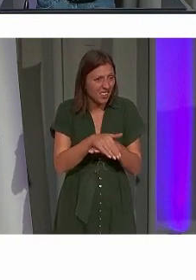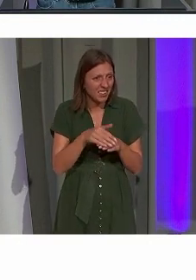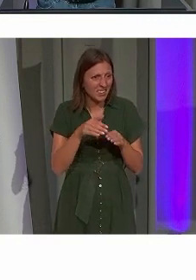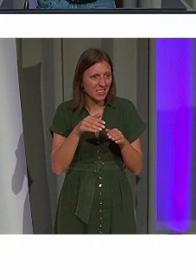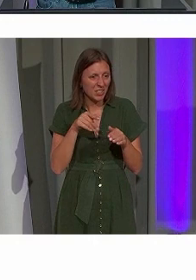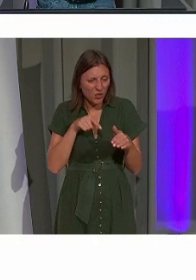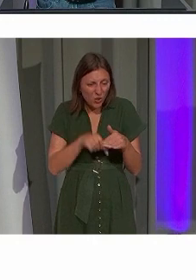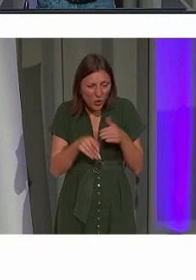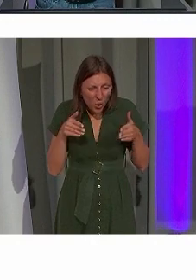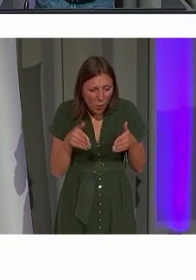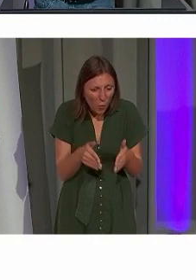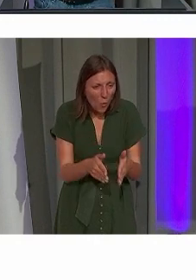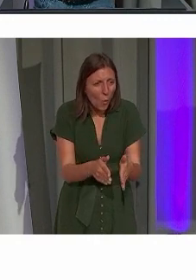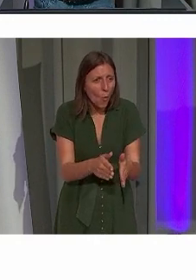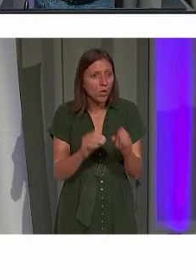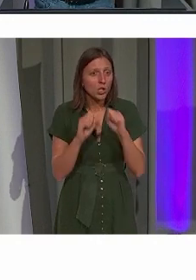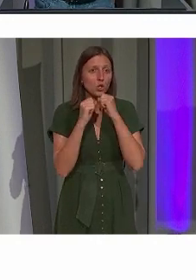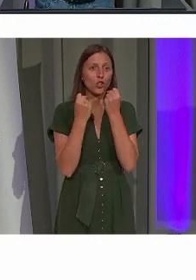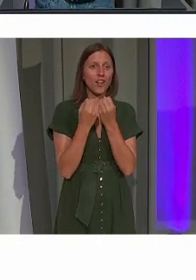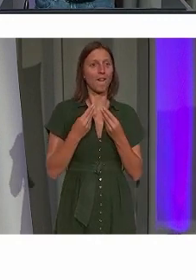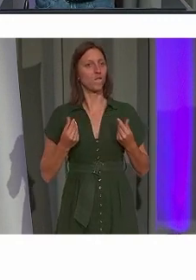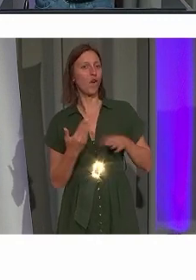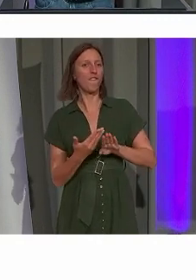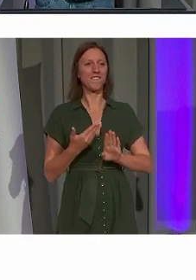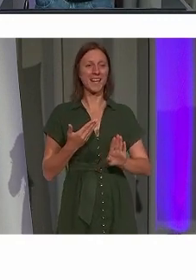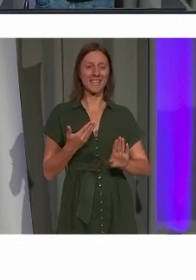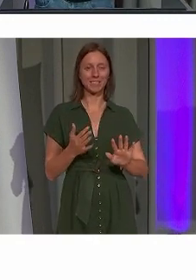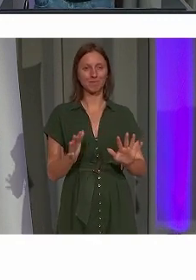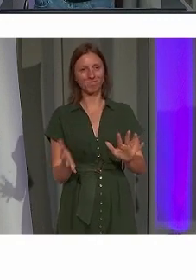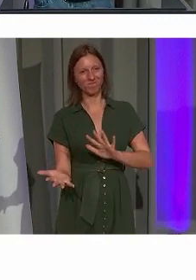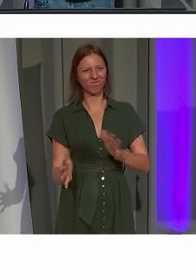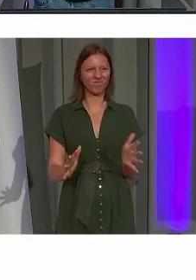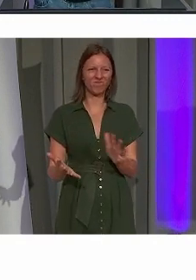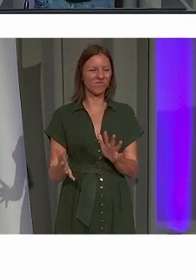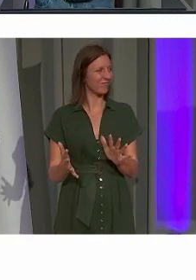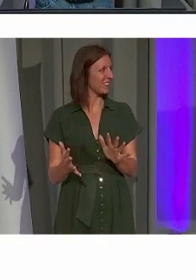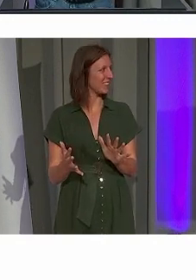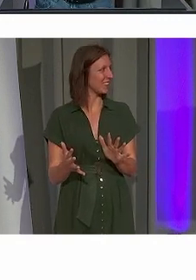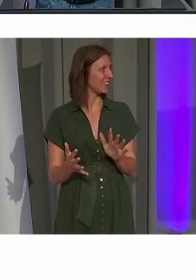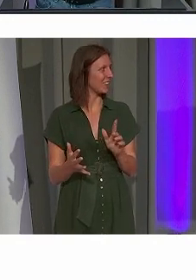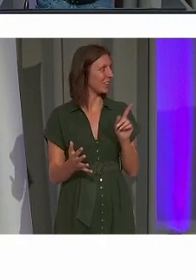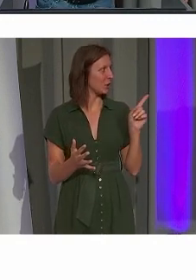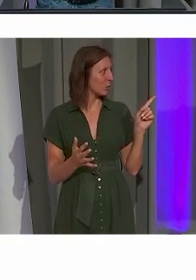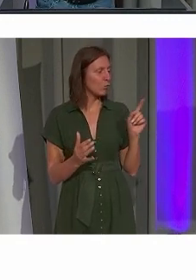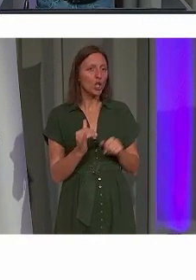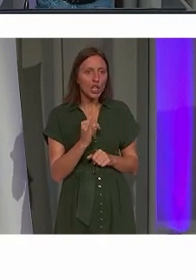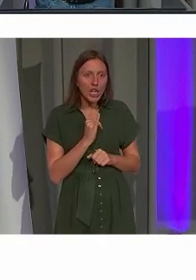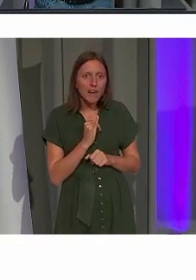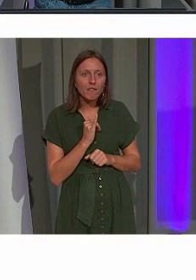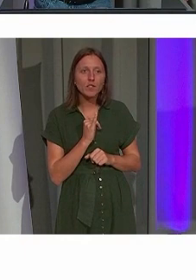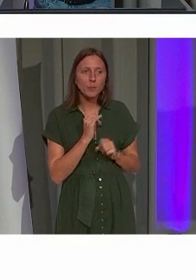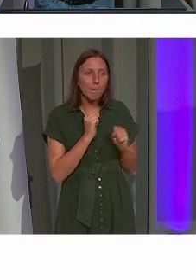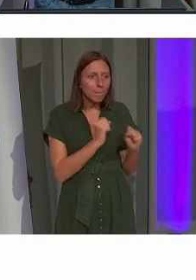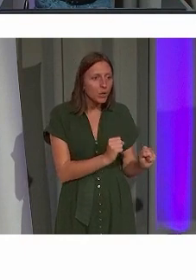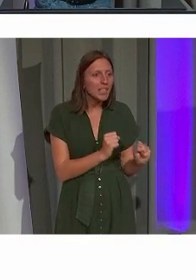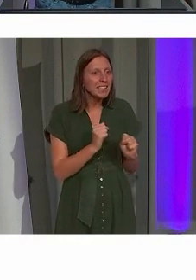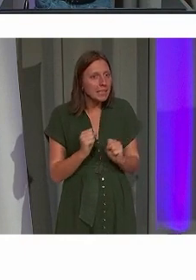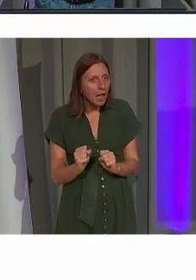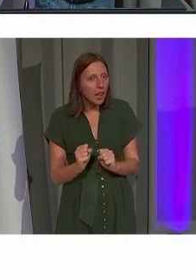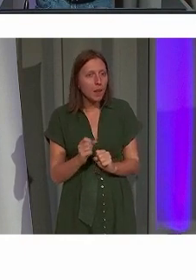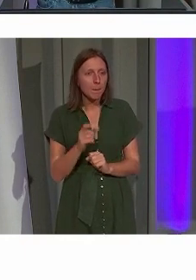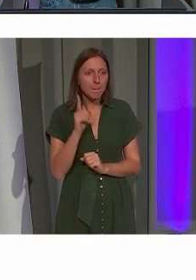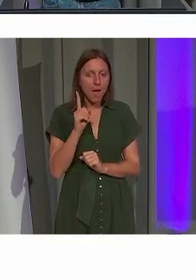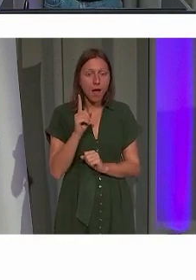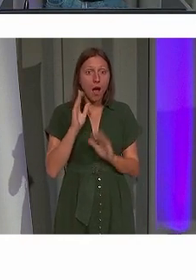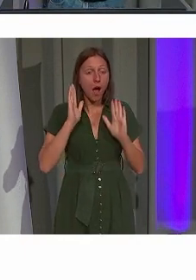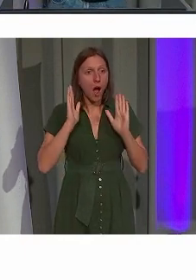especially at night, well, a tunnel doesn't feel very socially secure. Well, we